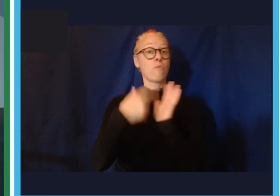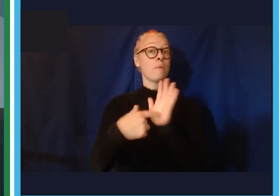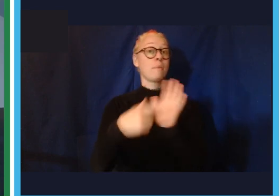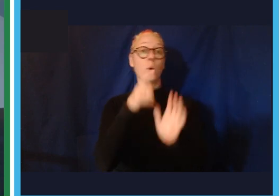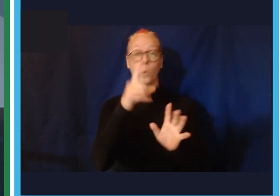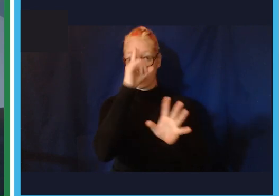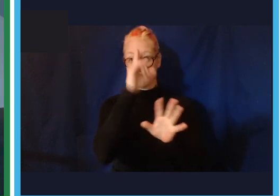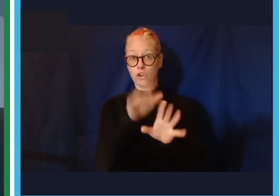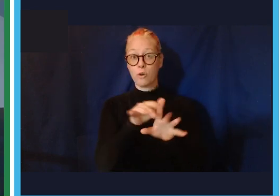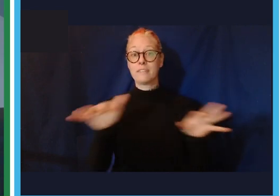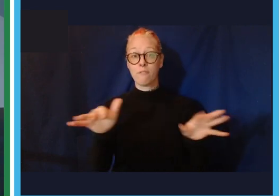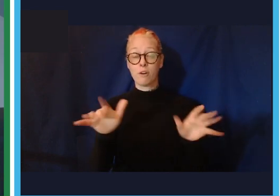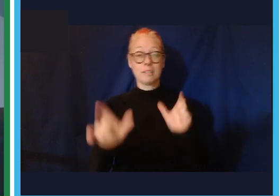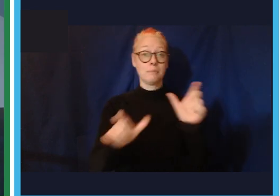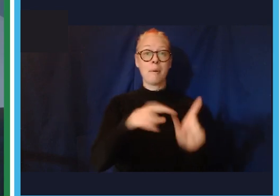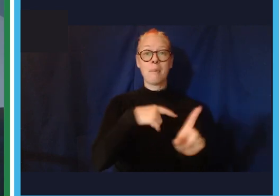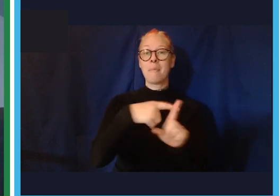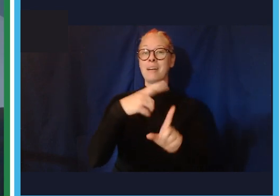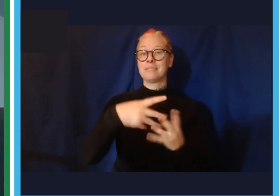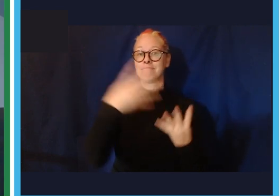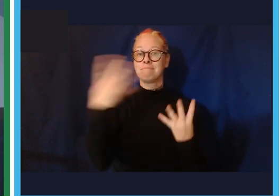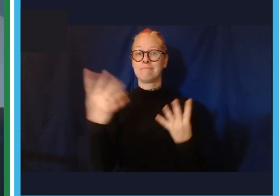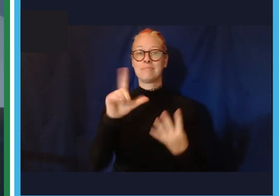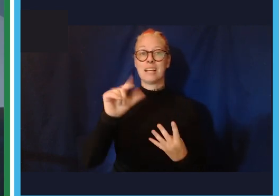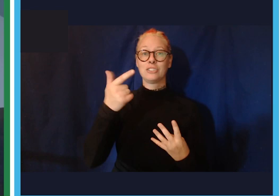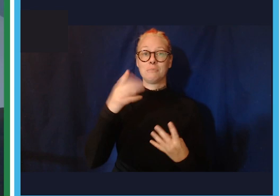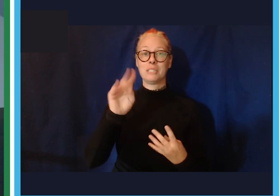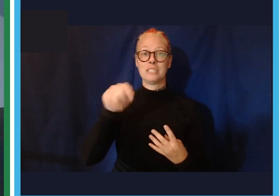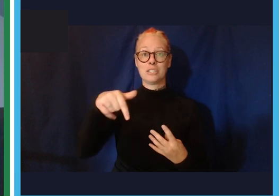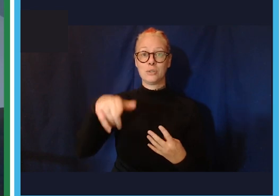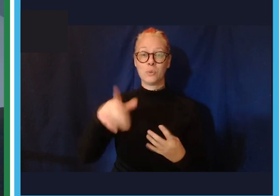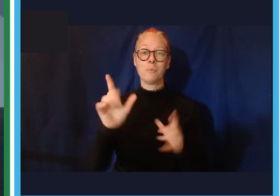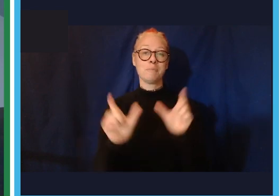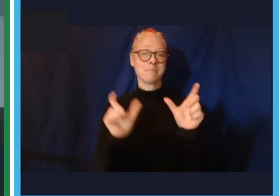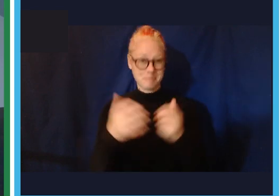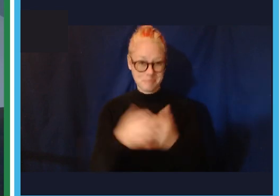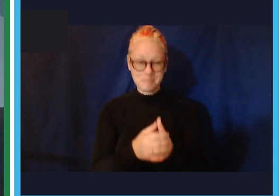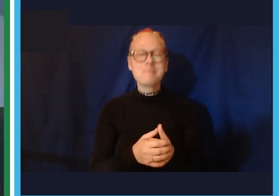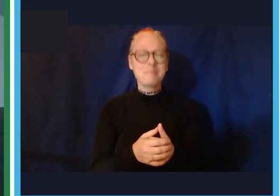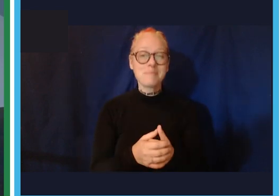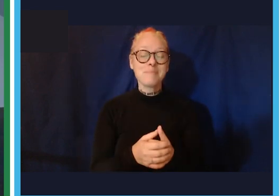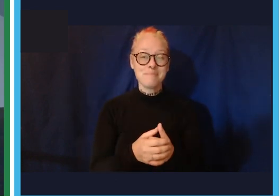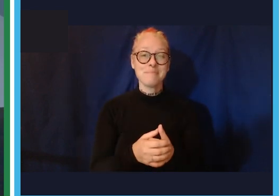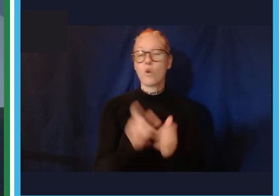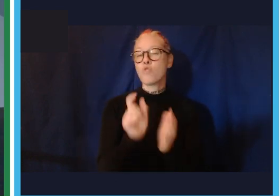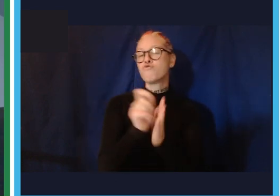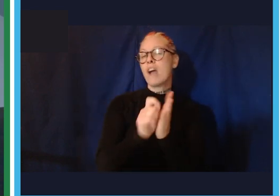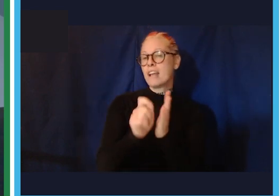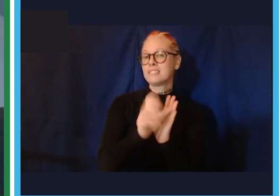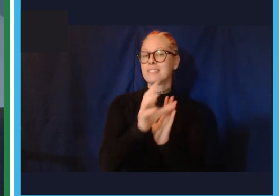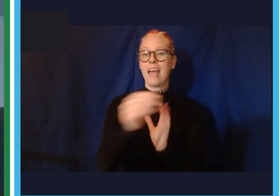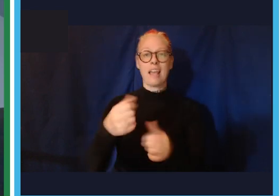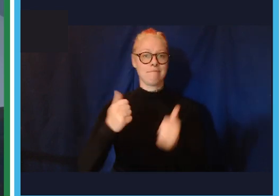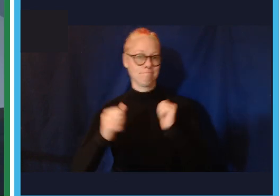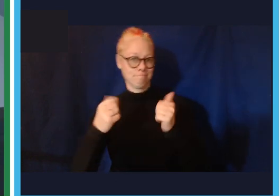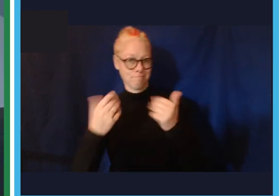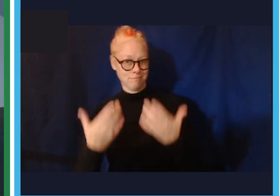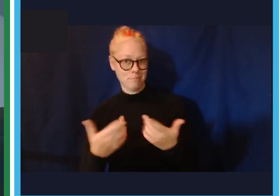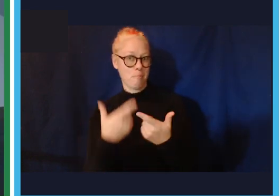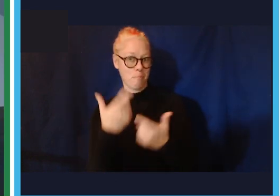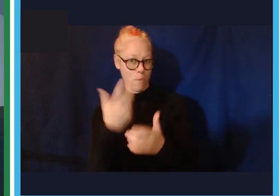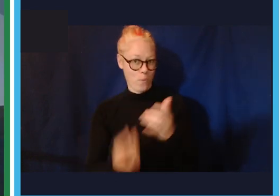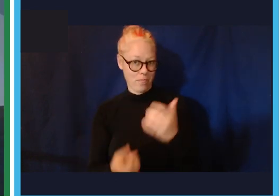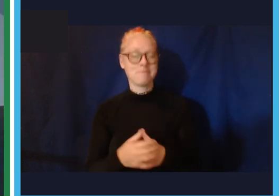as a literary agency representing diverse, neurodiverse, and LGBTQ writers